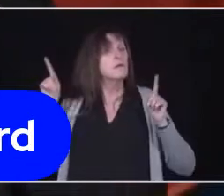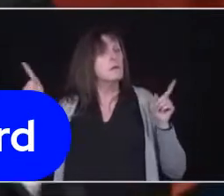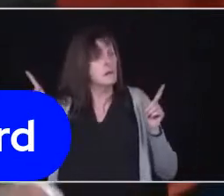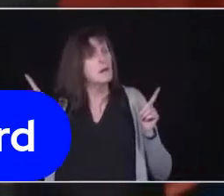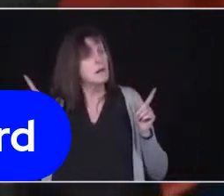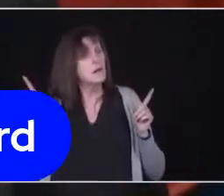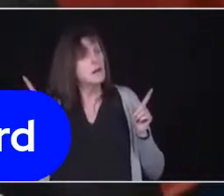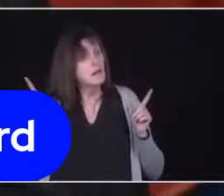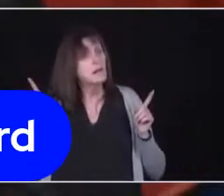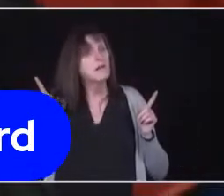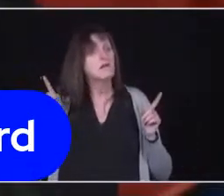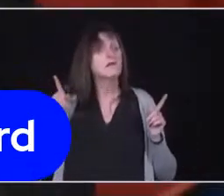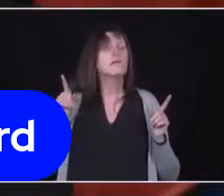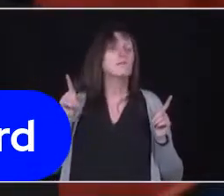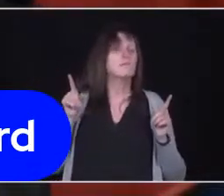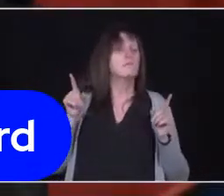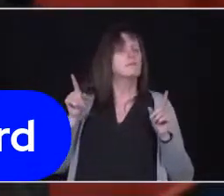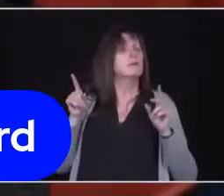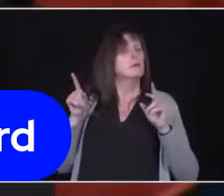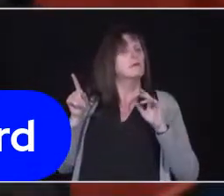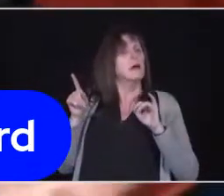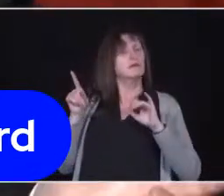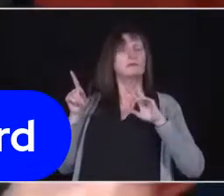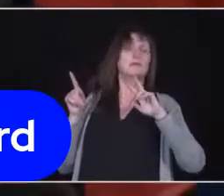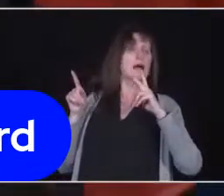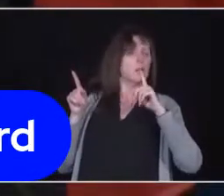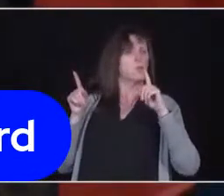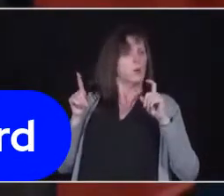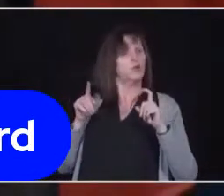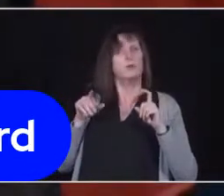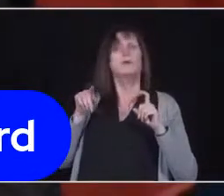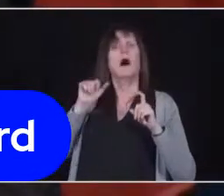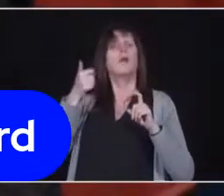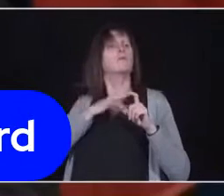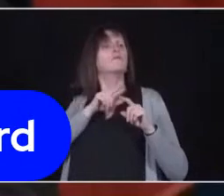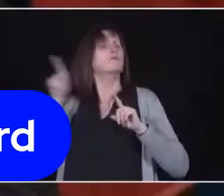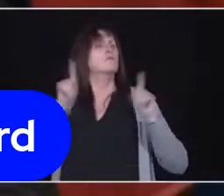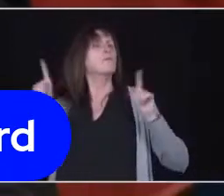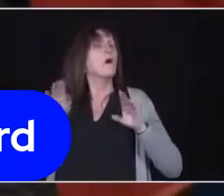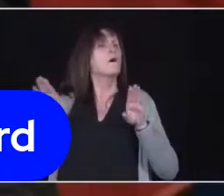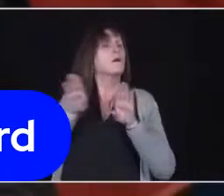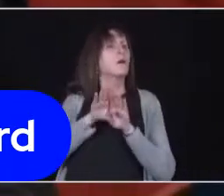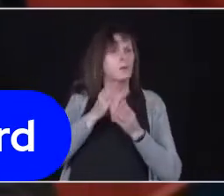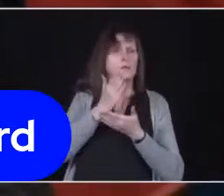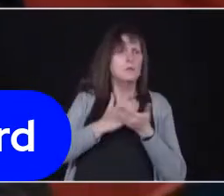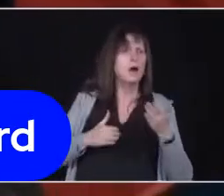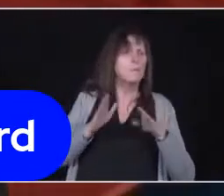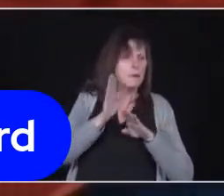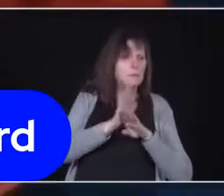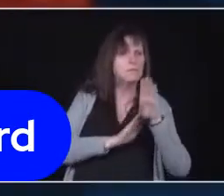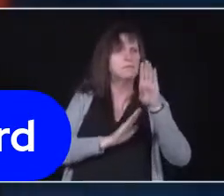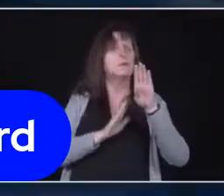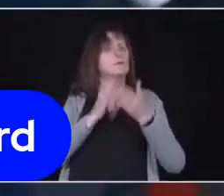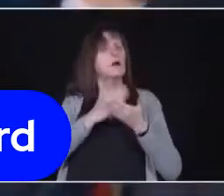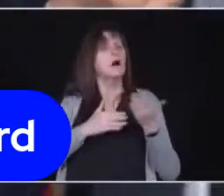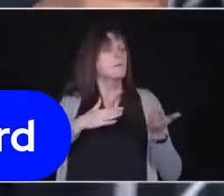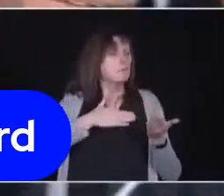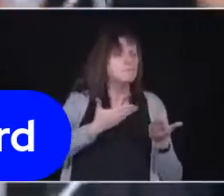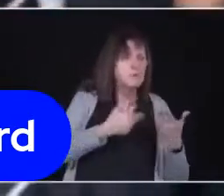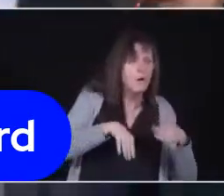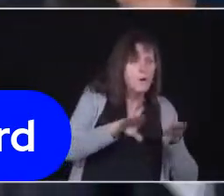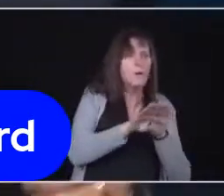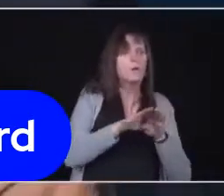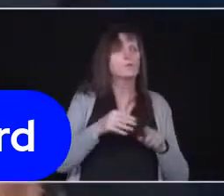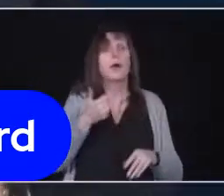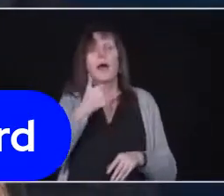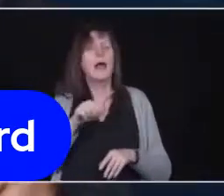manufacturing workplaces closed voluntarily during the first wave. Is there not a single item Ontario makes or distributes that can wait a month? Pass it over to the